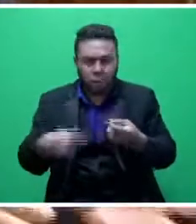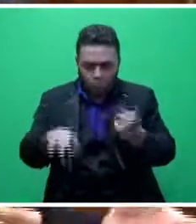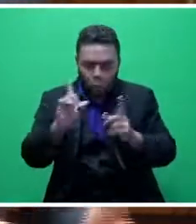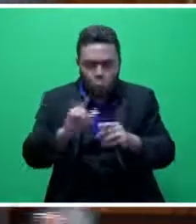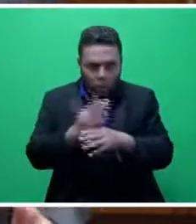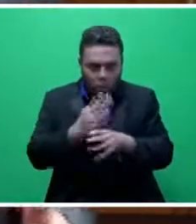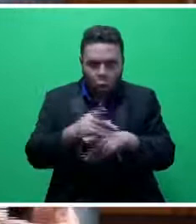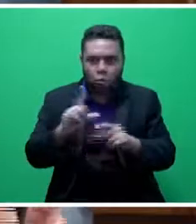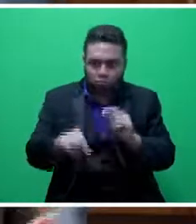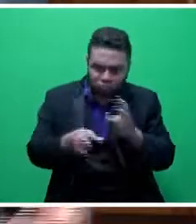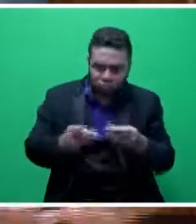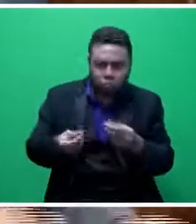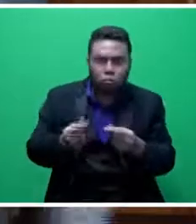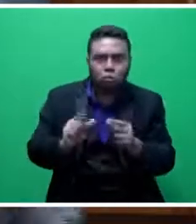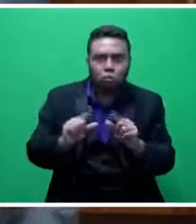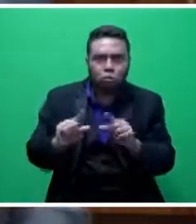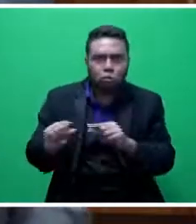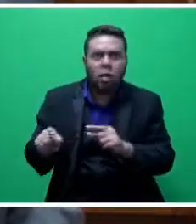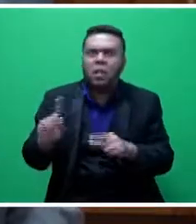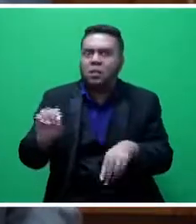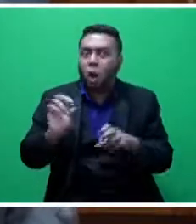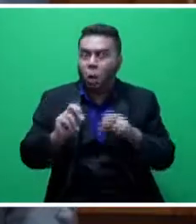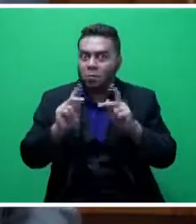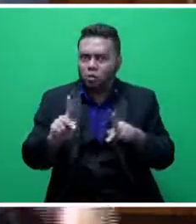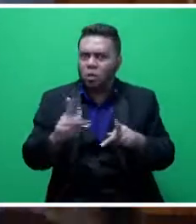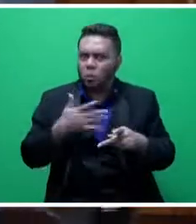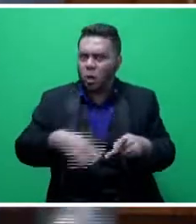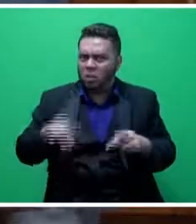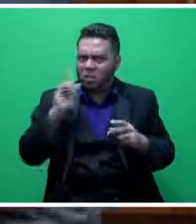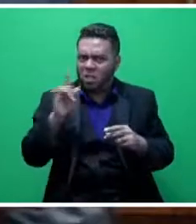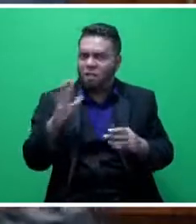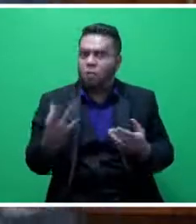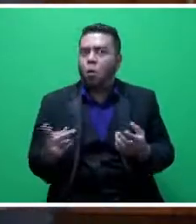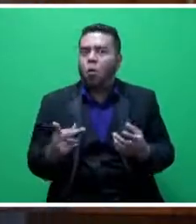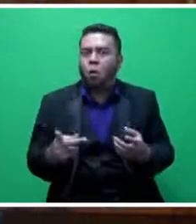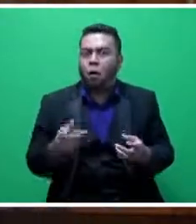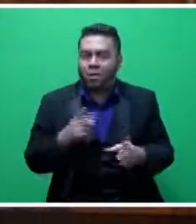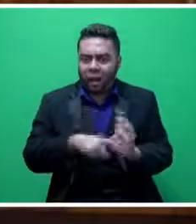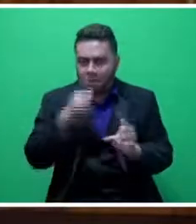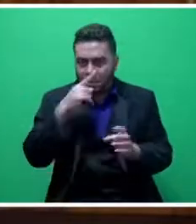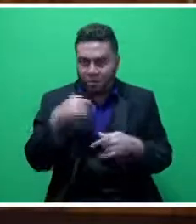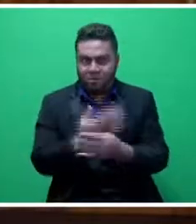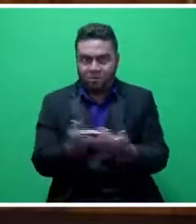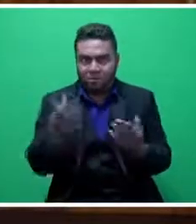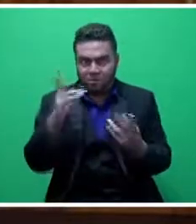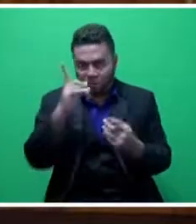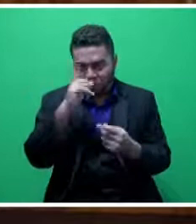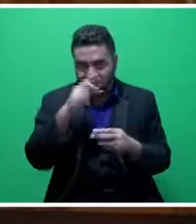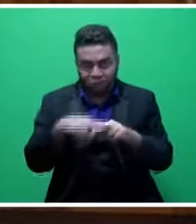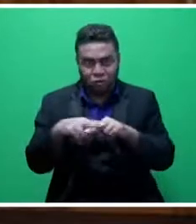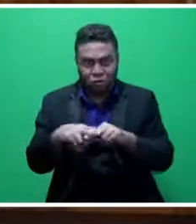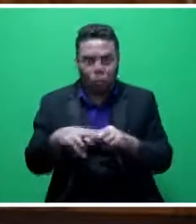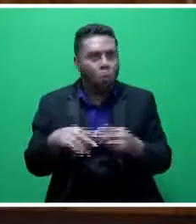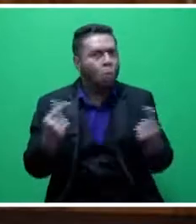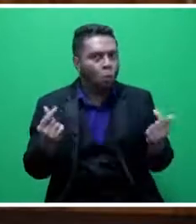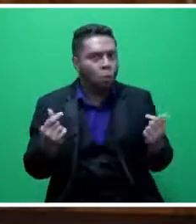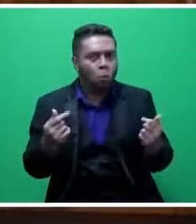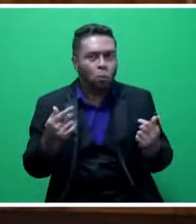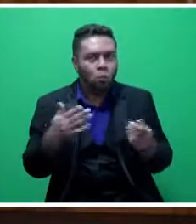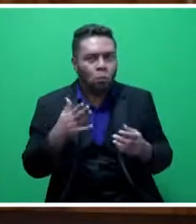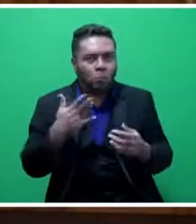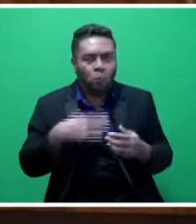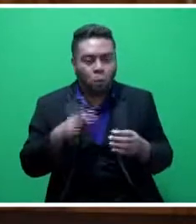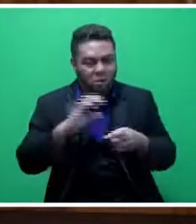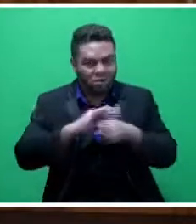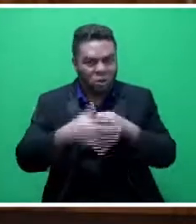start working on it too. So that's the opportunity we see for our young people, and we hope to further that once this pandemic is sort of out of the way. But I'd like to